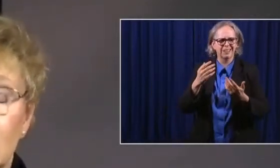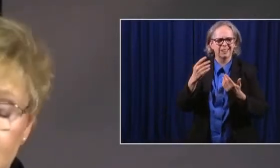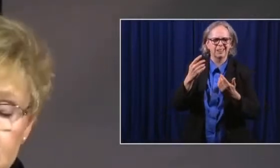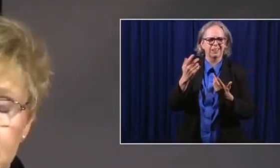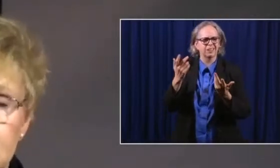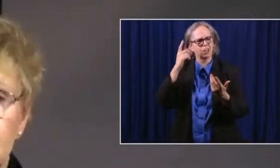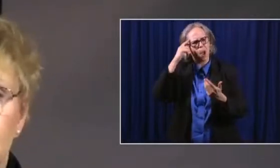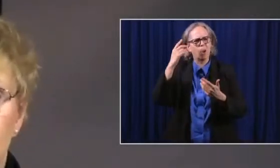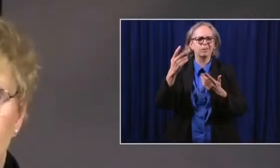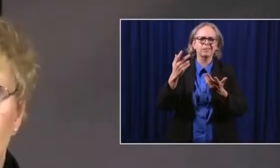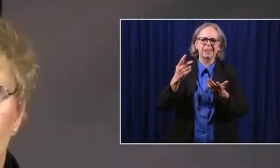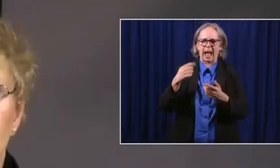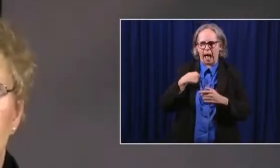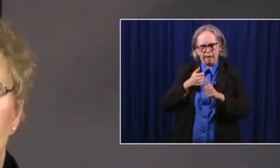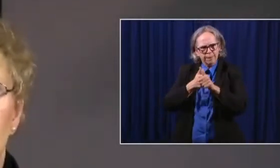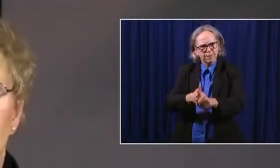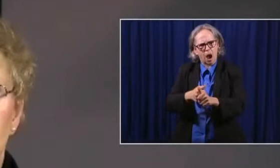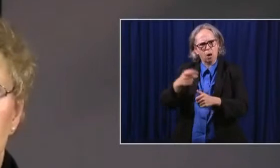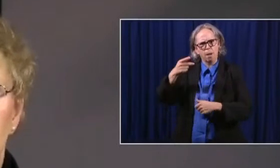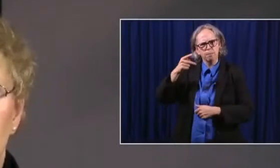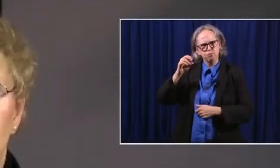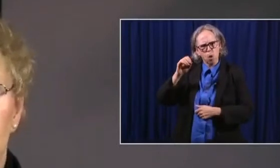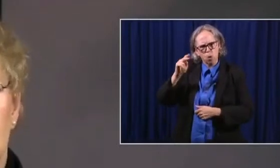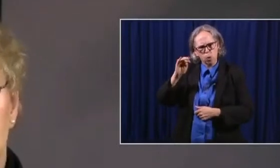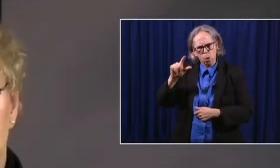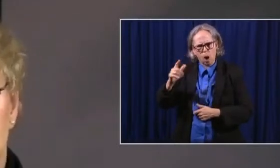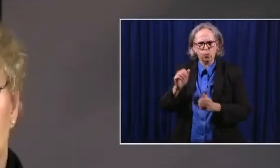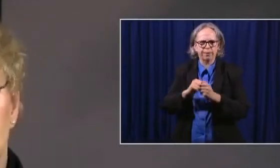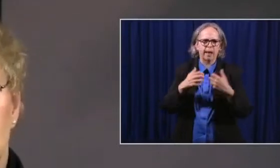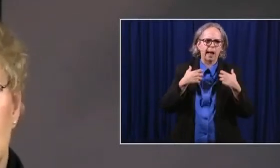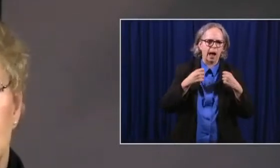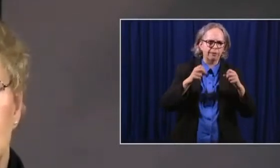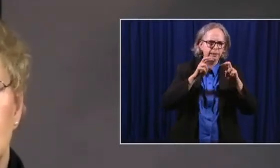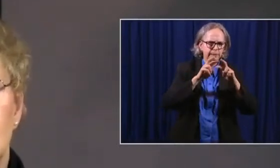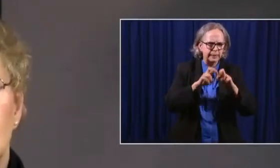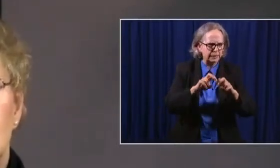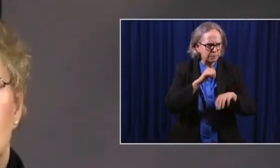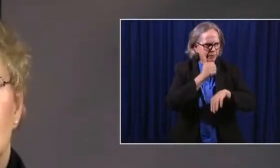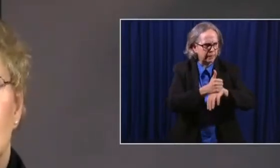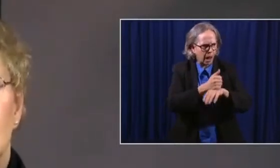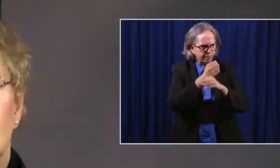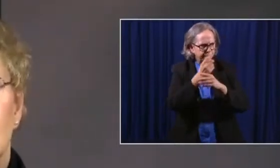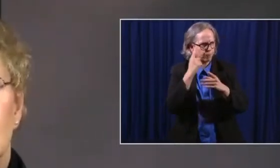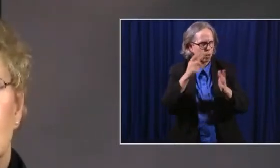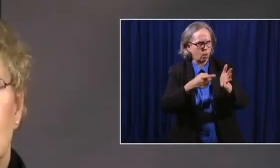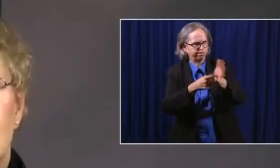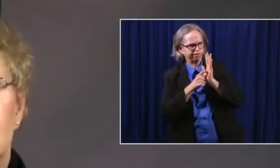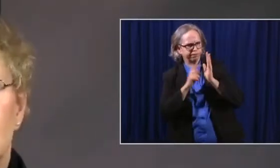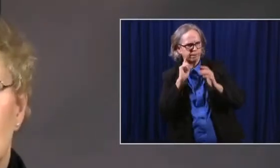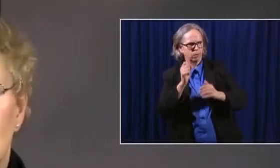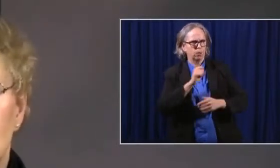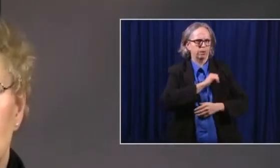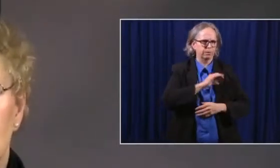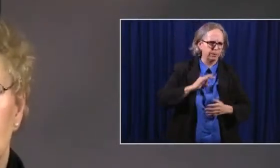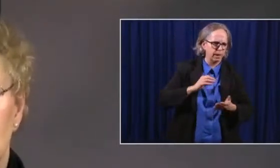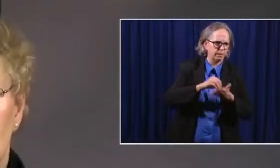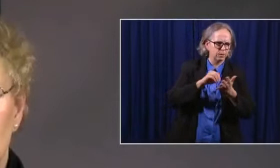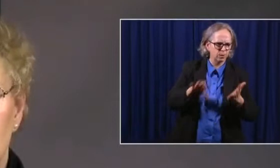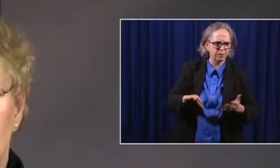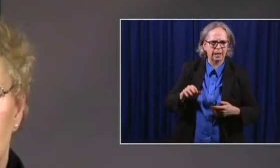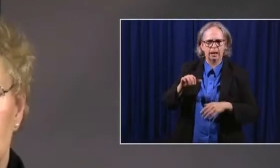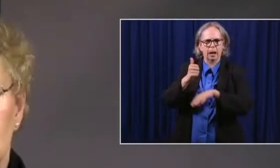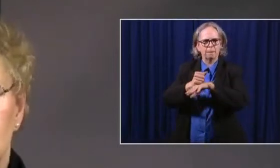we have an opportunity for everyone to do a health self-assessment tracking on an app that